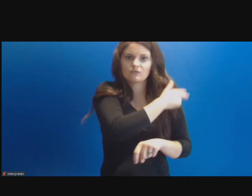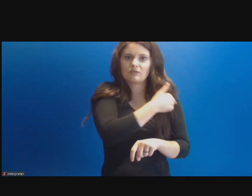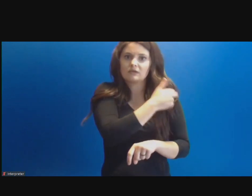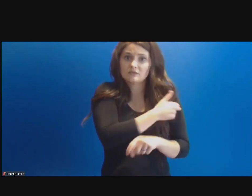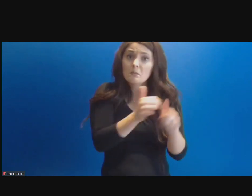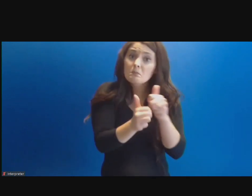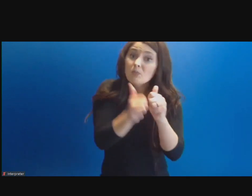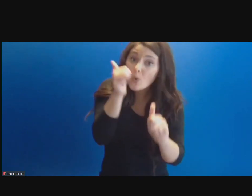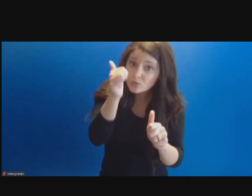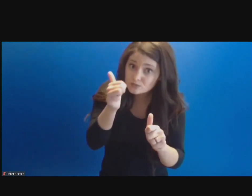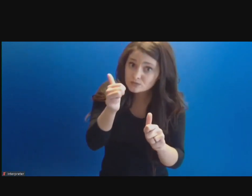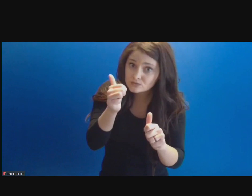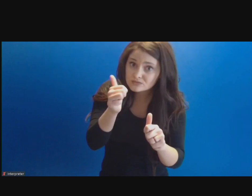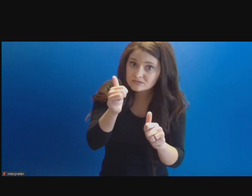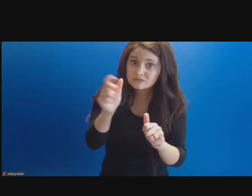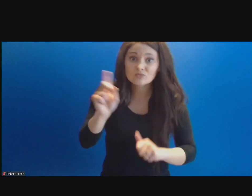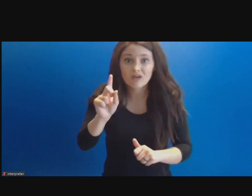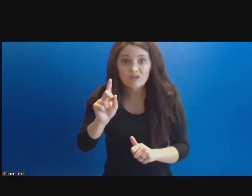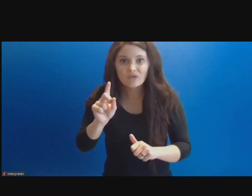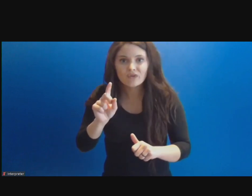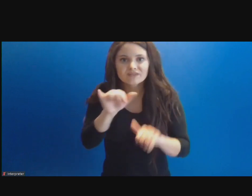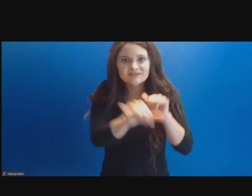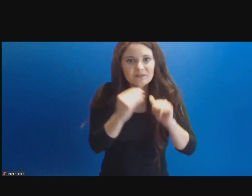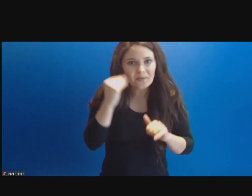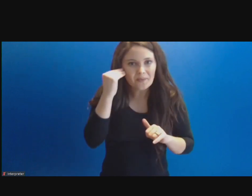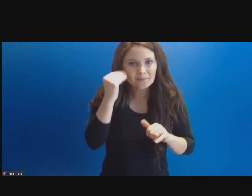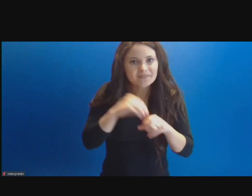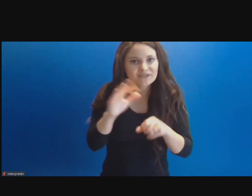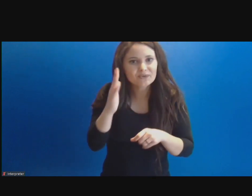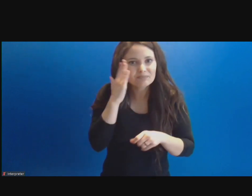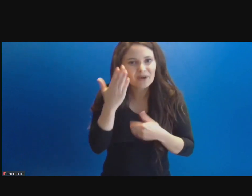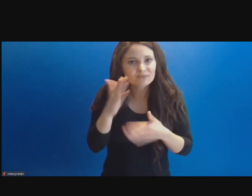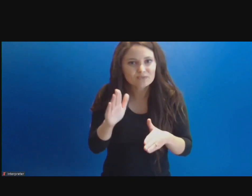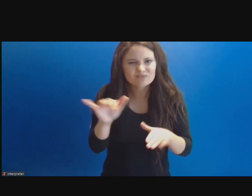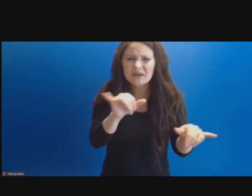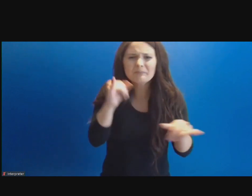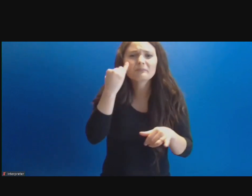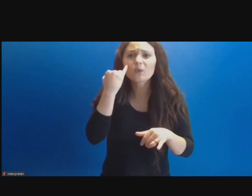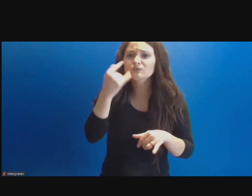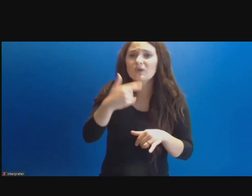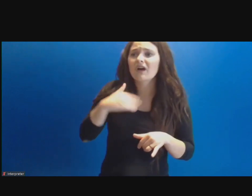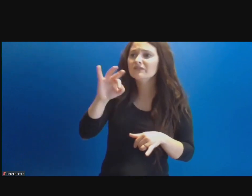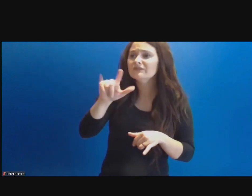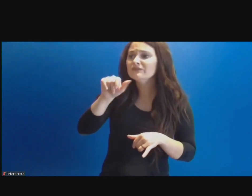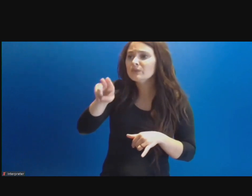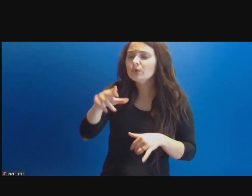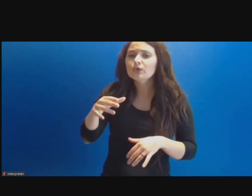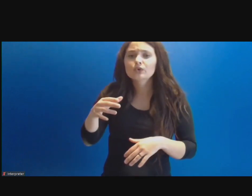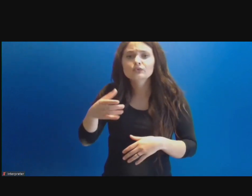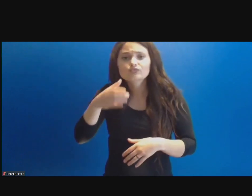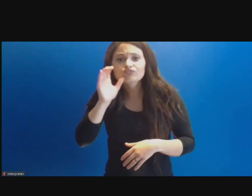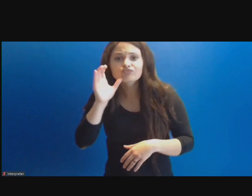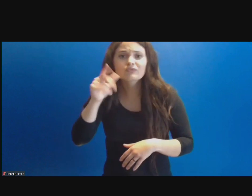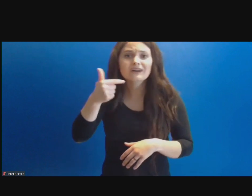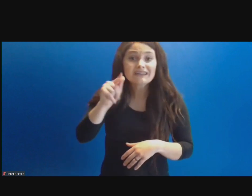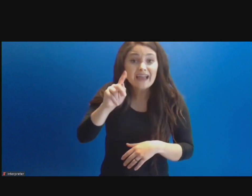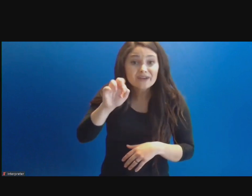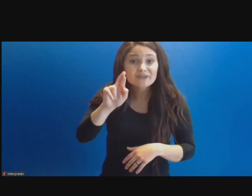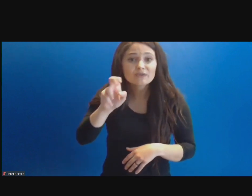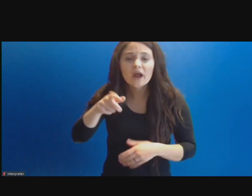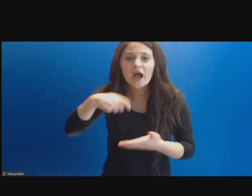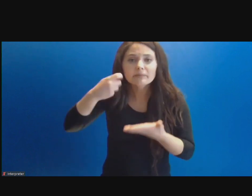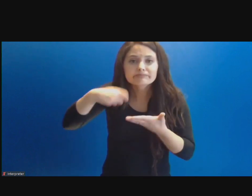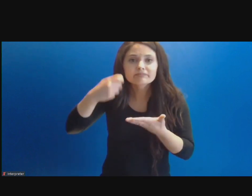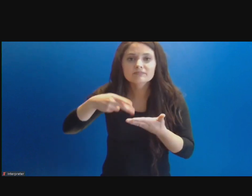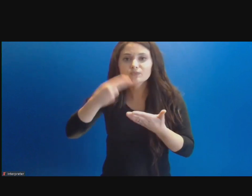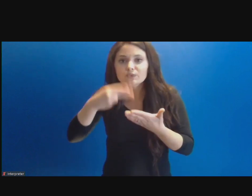majority end up in their bedroom, like you and I do when we have the flu, drinking Gatorade and eating chicken soup, I